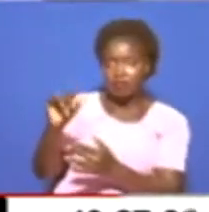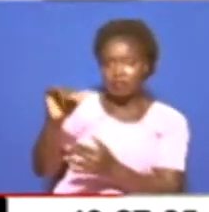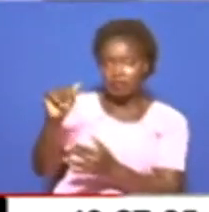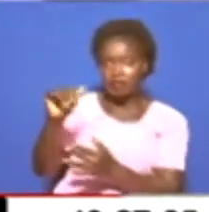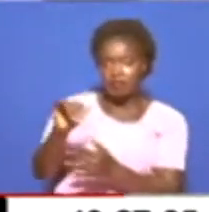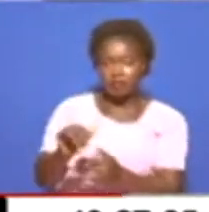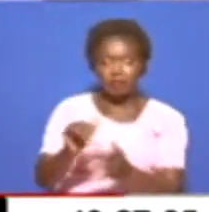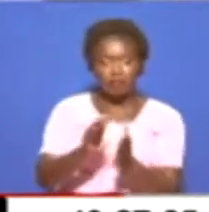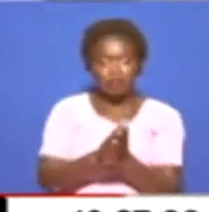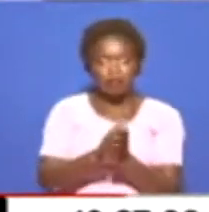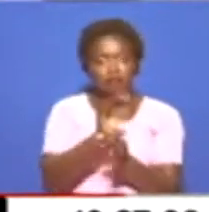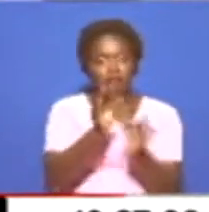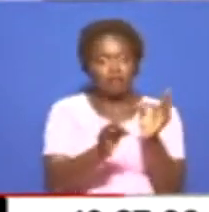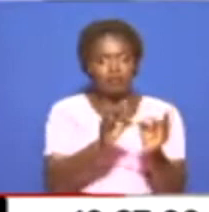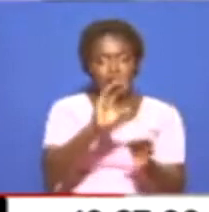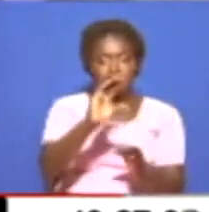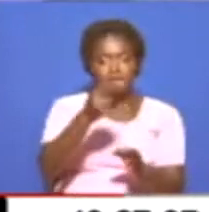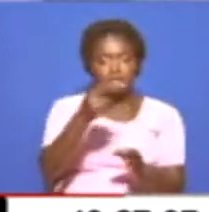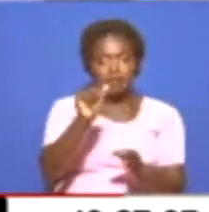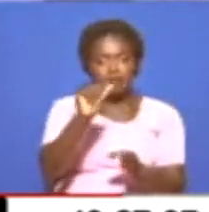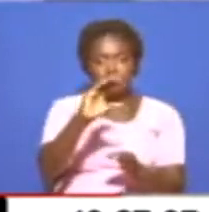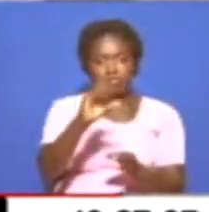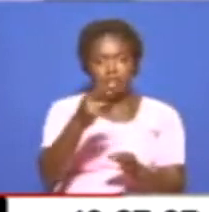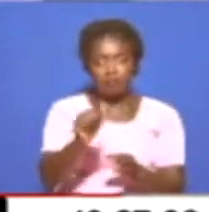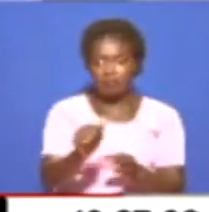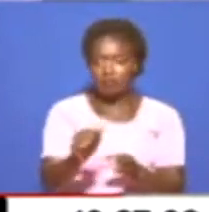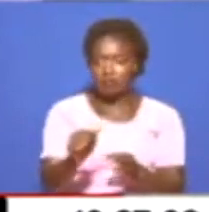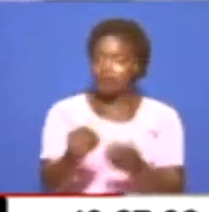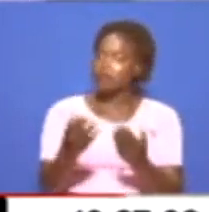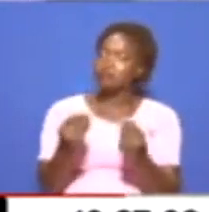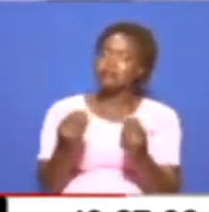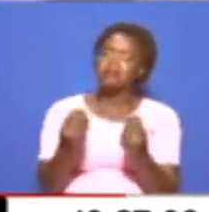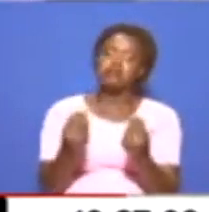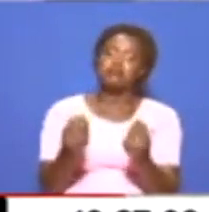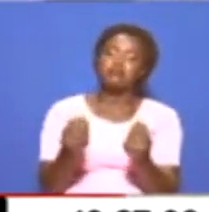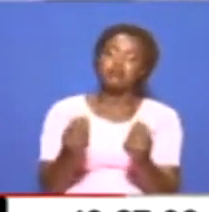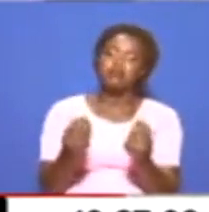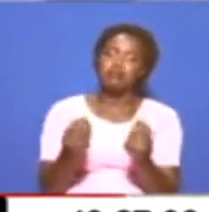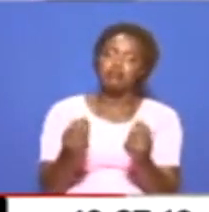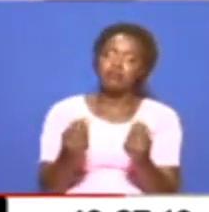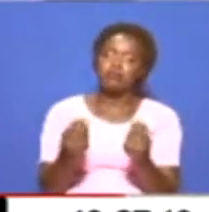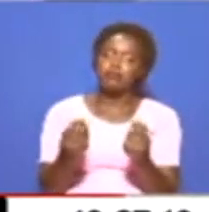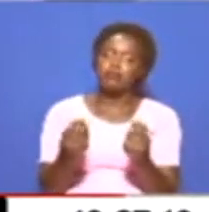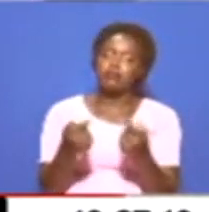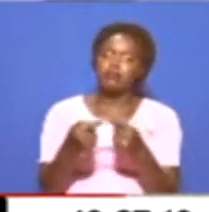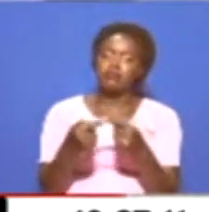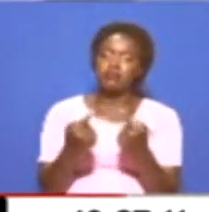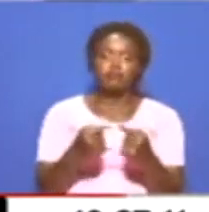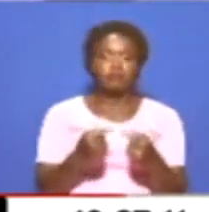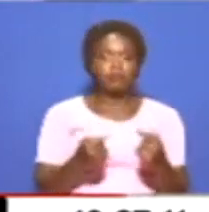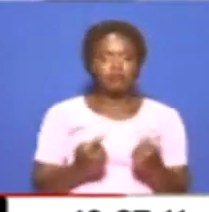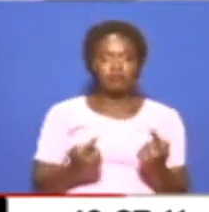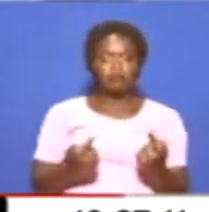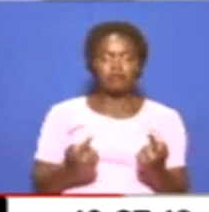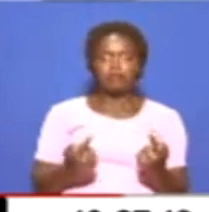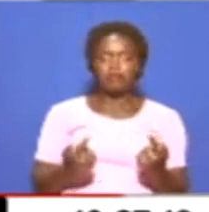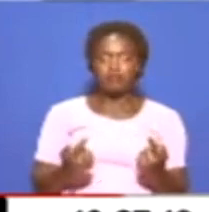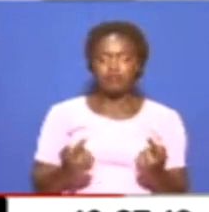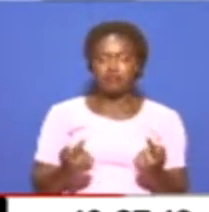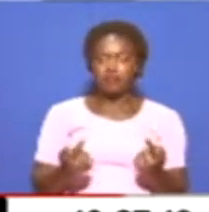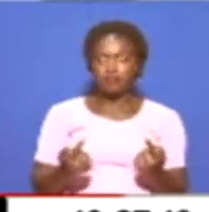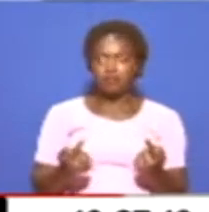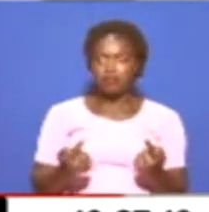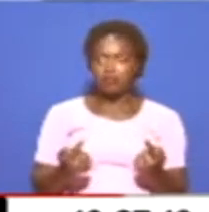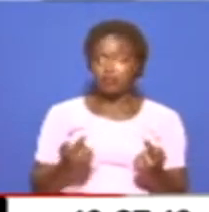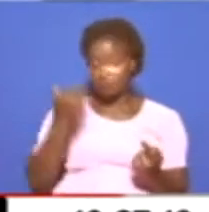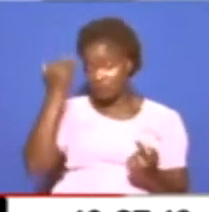in Katiba Institute. Simplify for us. Yes. Mm-hmm. Now to simplify it, mm-hmm. and just to break it for the members of the public to understand, mm-hmm. the